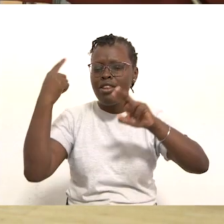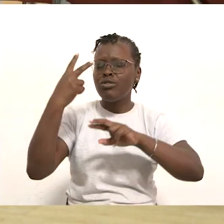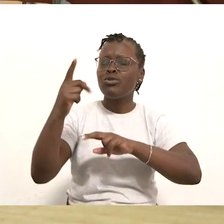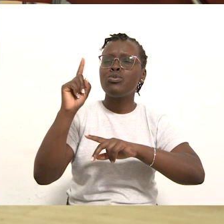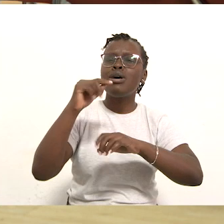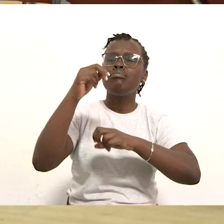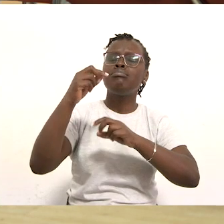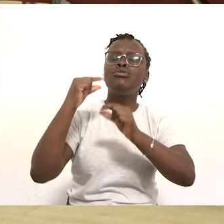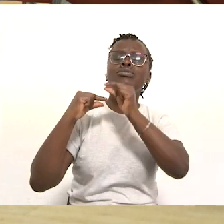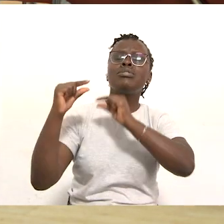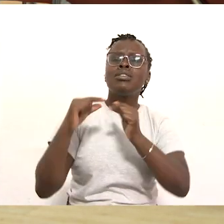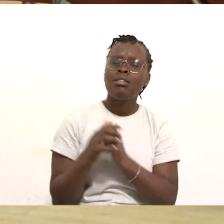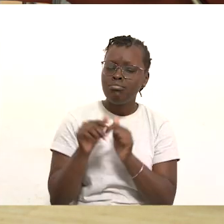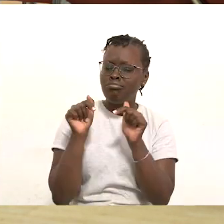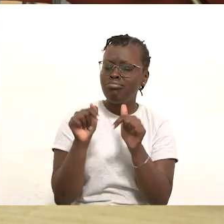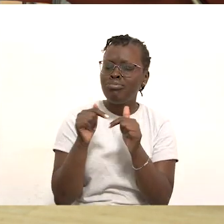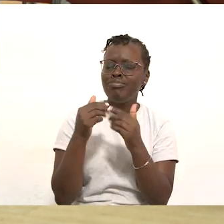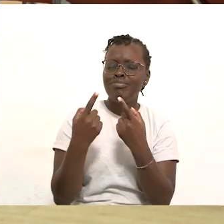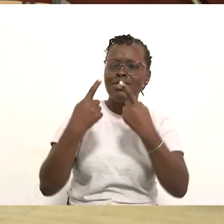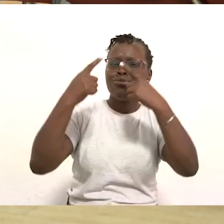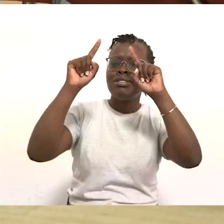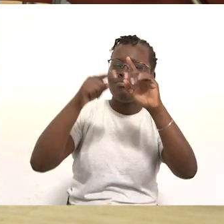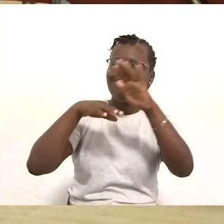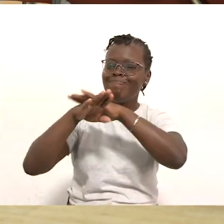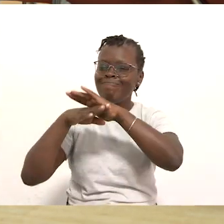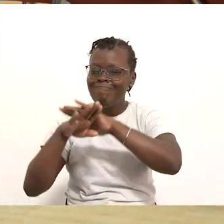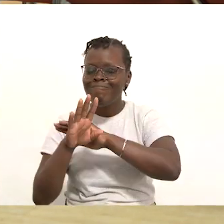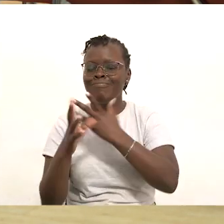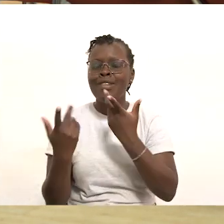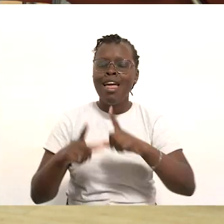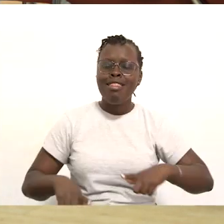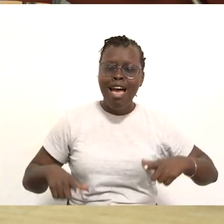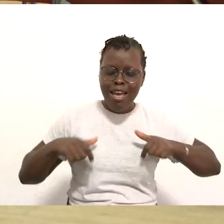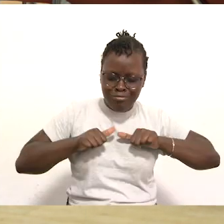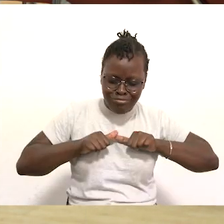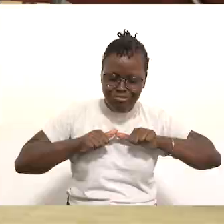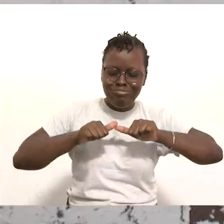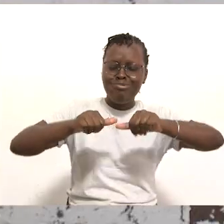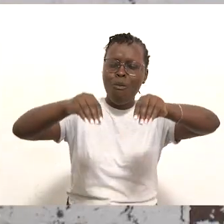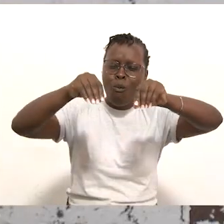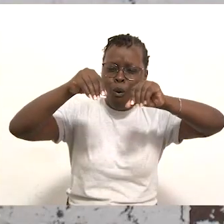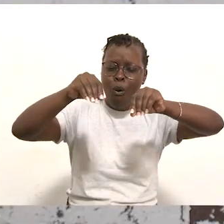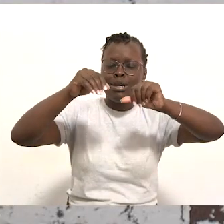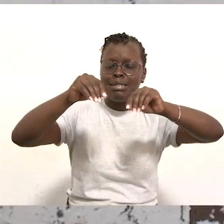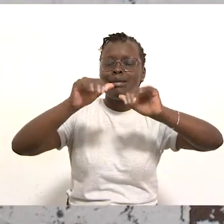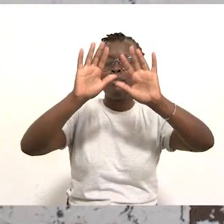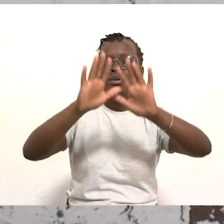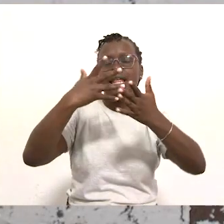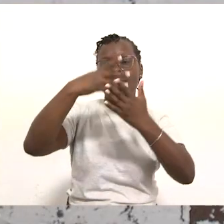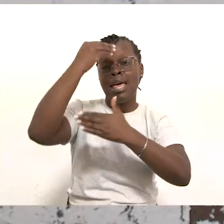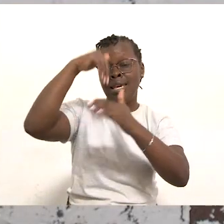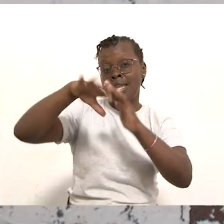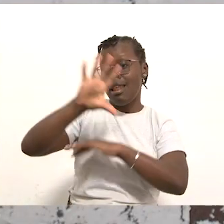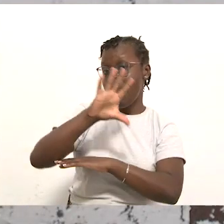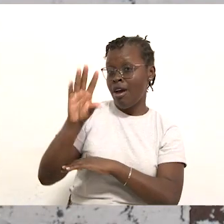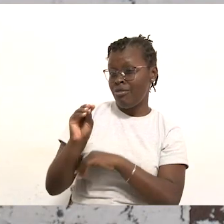resilient education systems for increased access to inclusive, lifelong, quality, and relevant learning in Africa. So how do